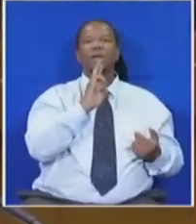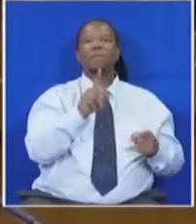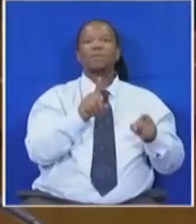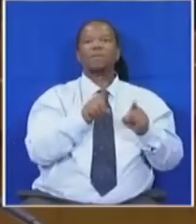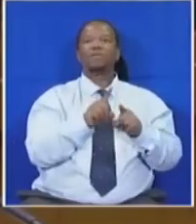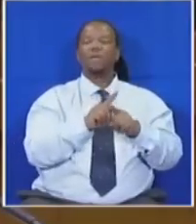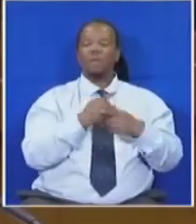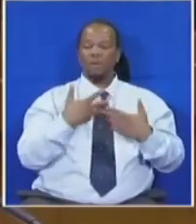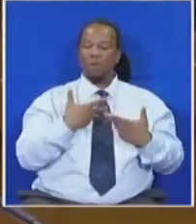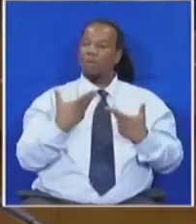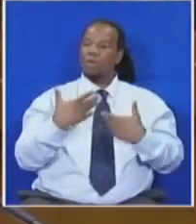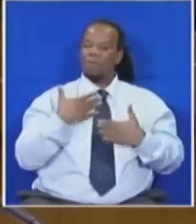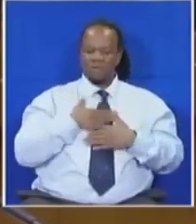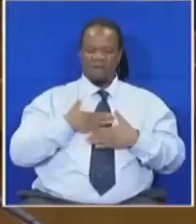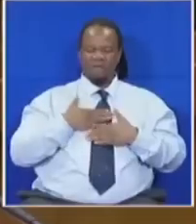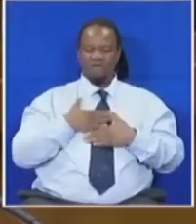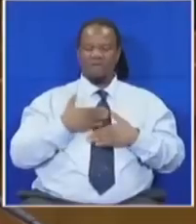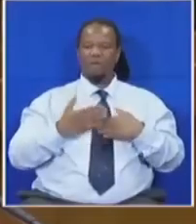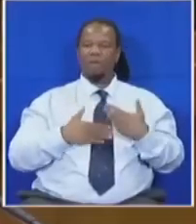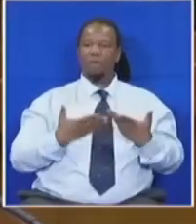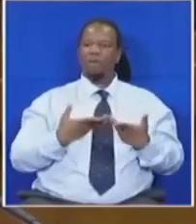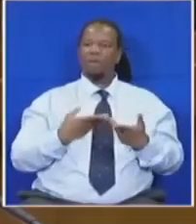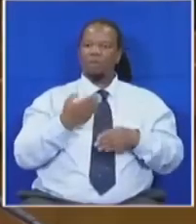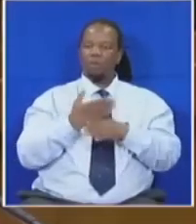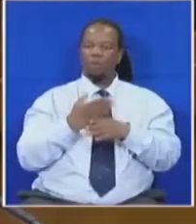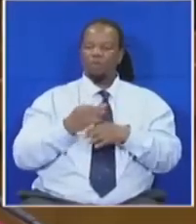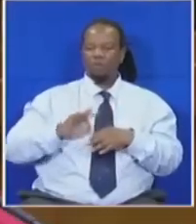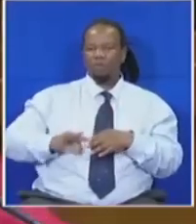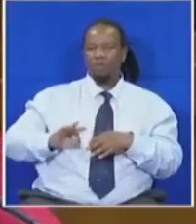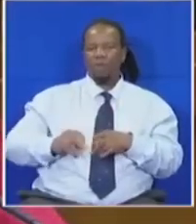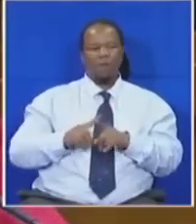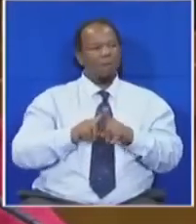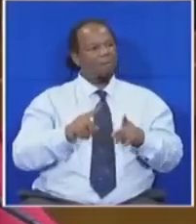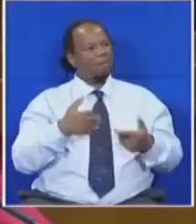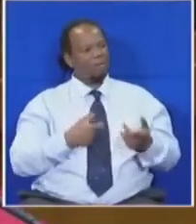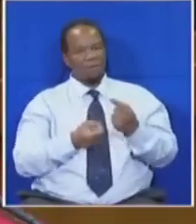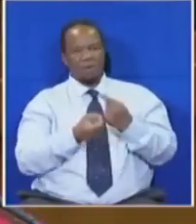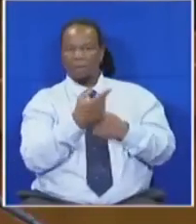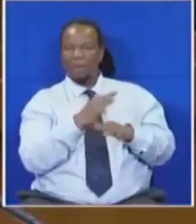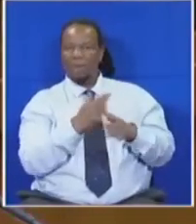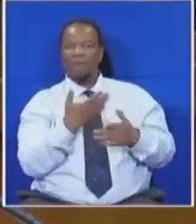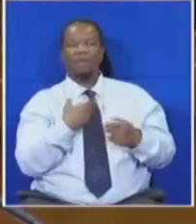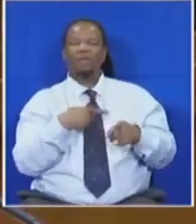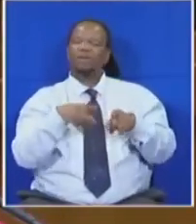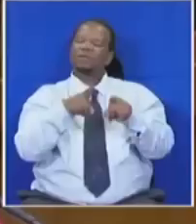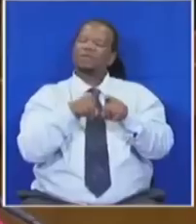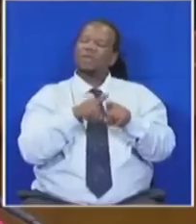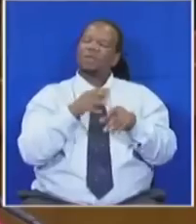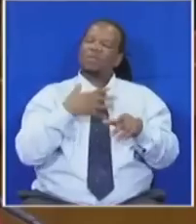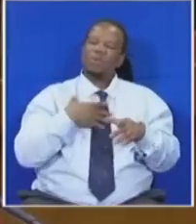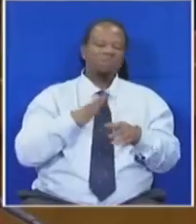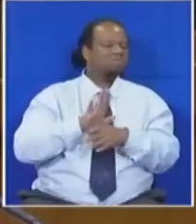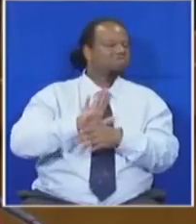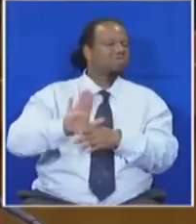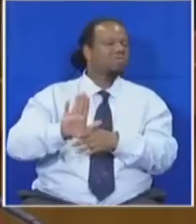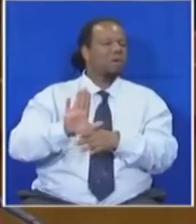to the demands of their consciences. This is the foundation of why we are a post-colonial degeneration. Parliament is